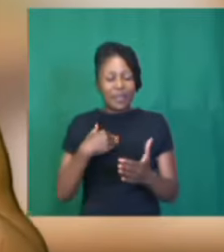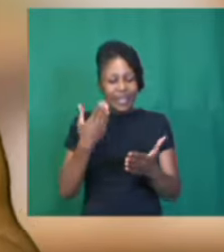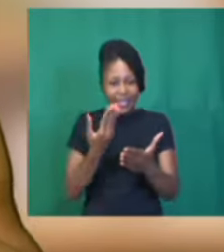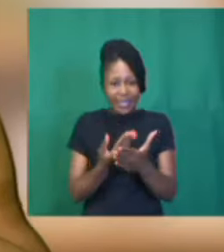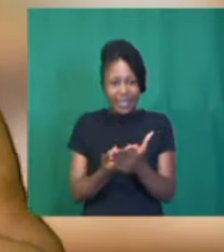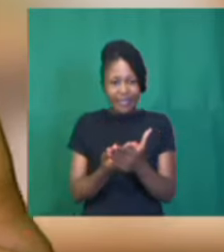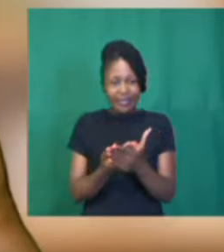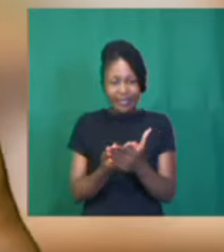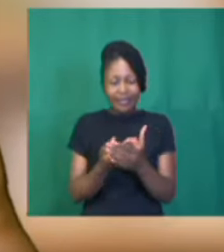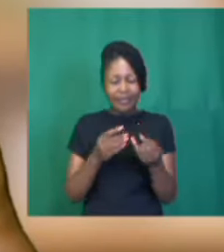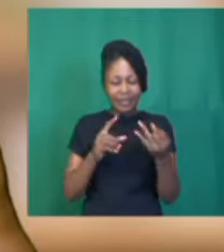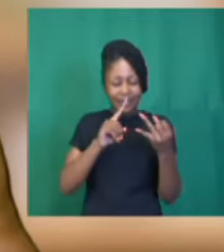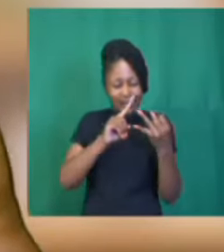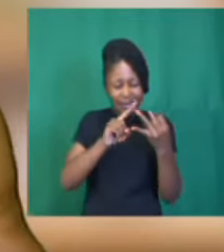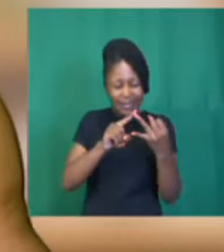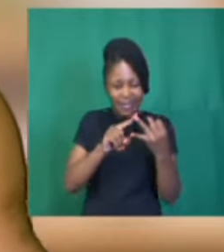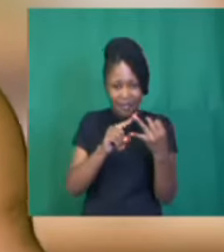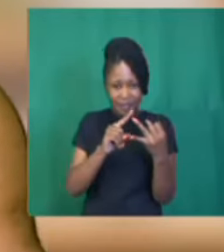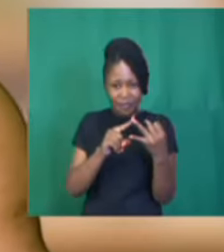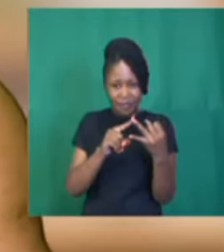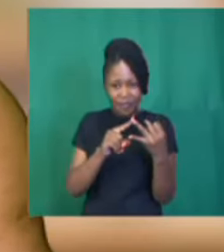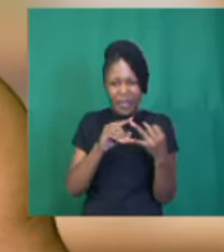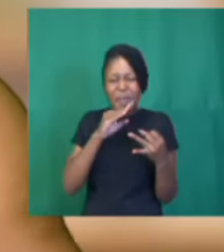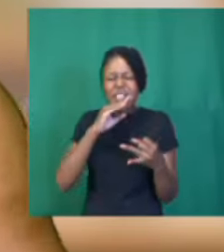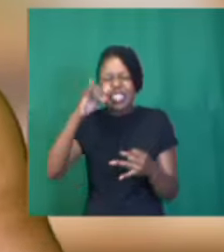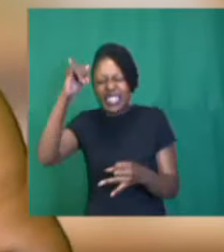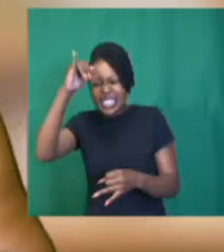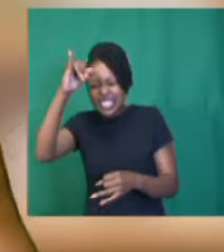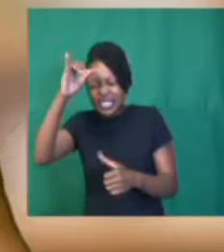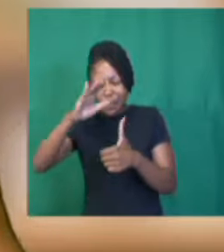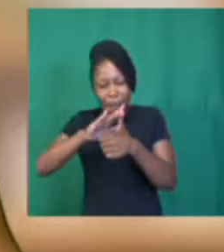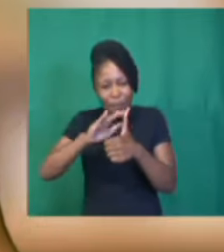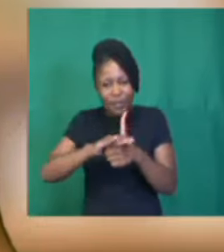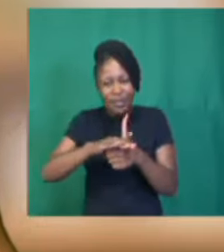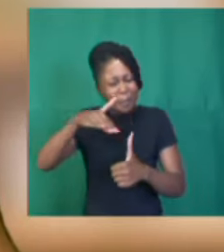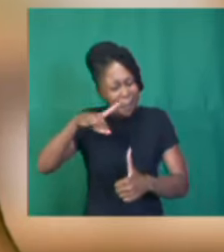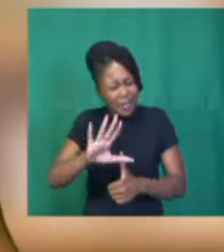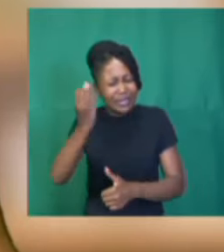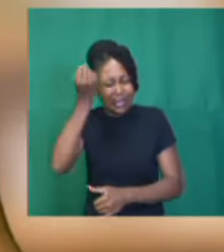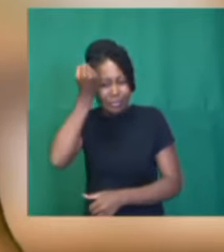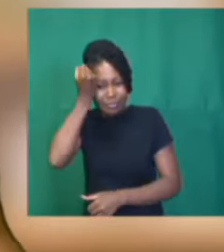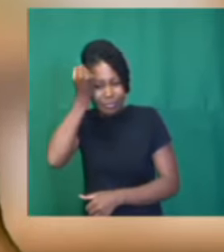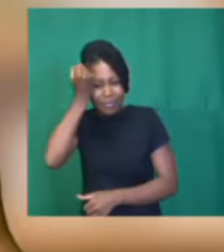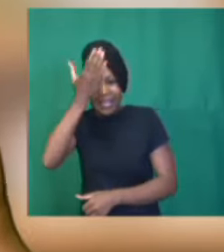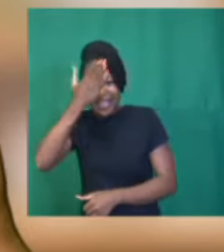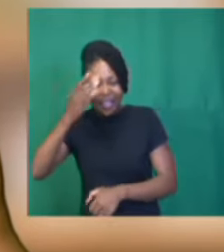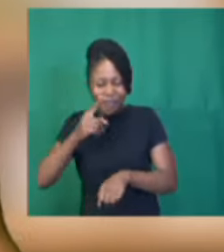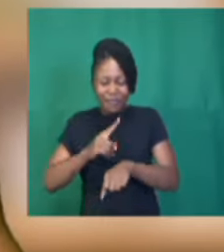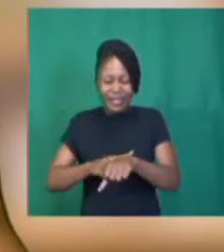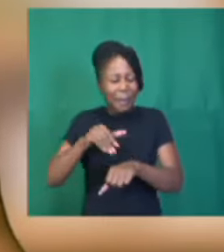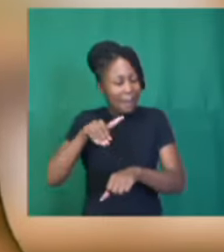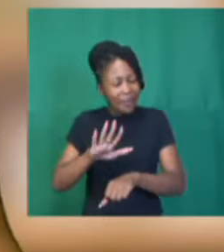of the most important reading skills that learners should actually know or find themselves that they